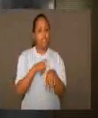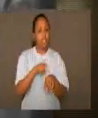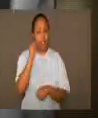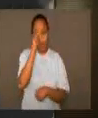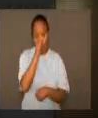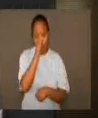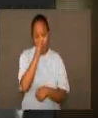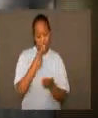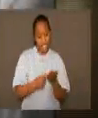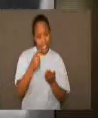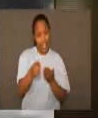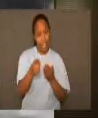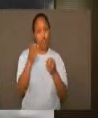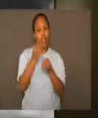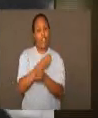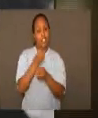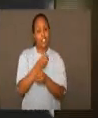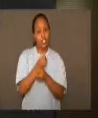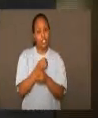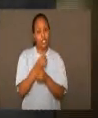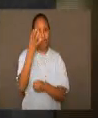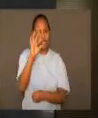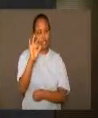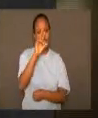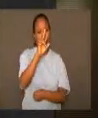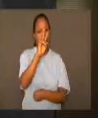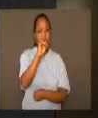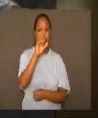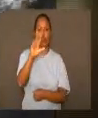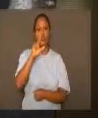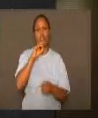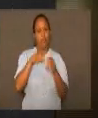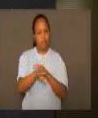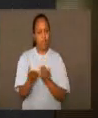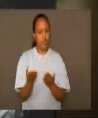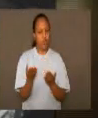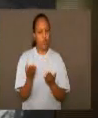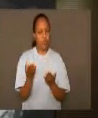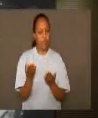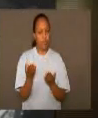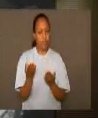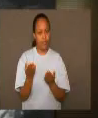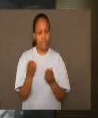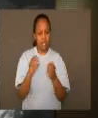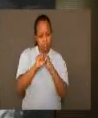Ethiopia joined the organization in 1923, shortly after it was